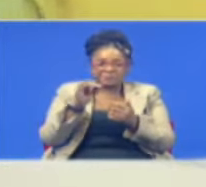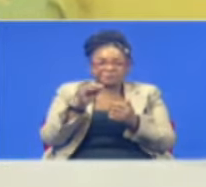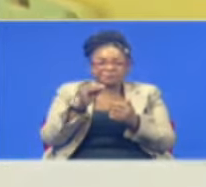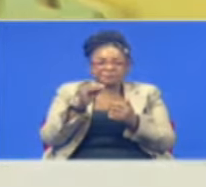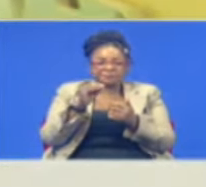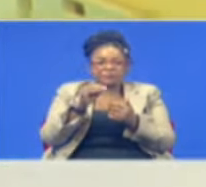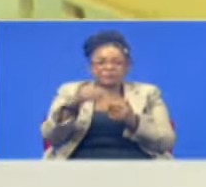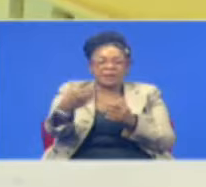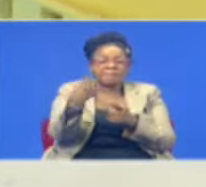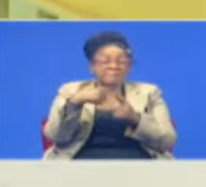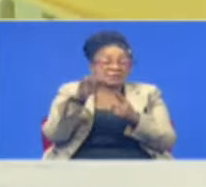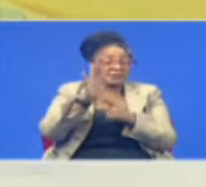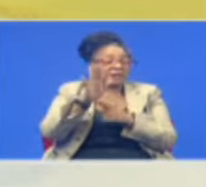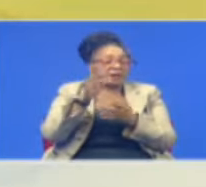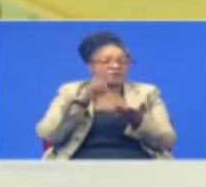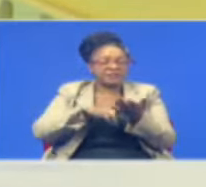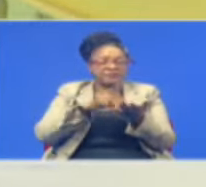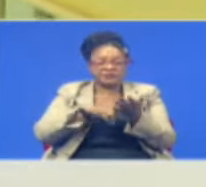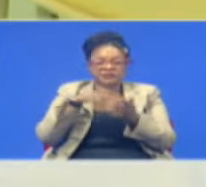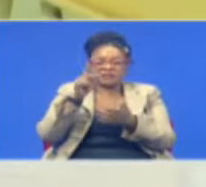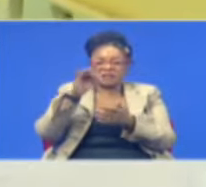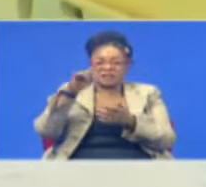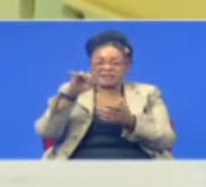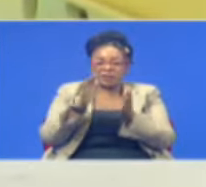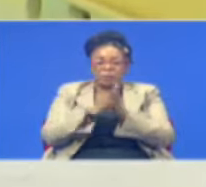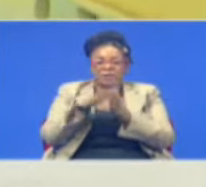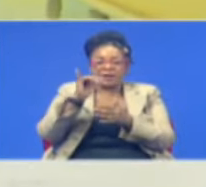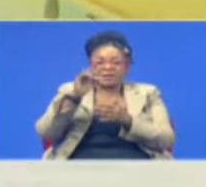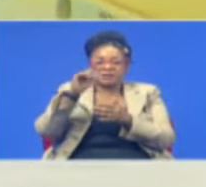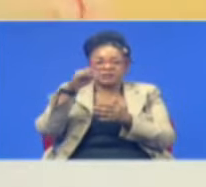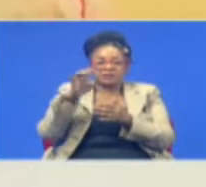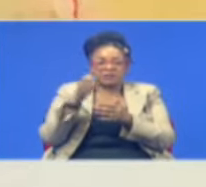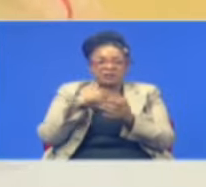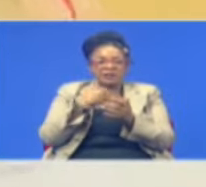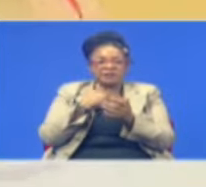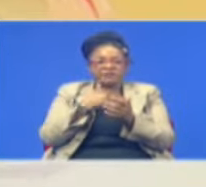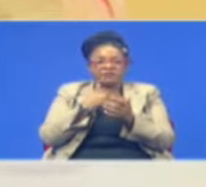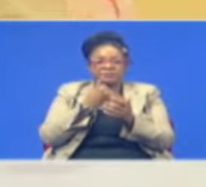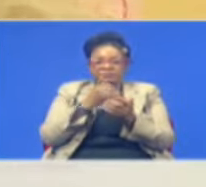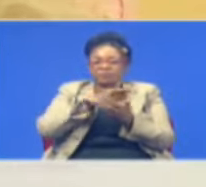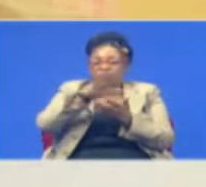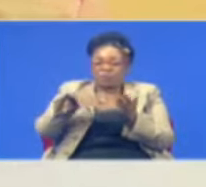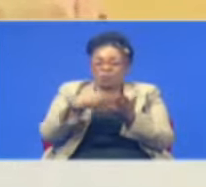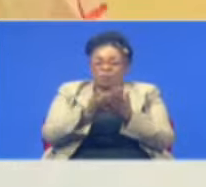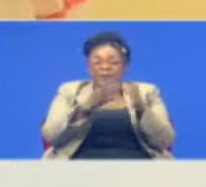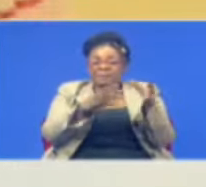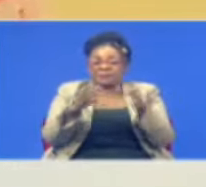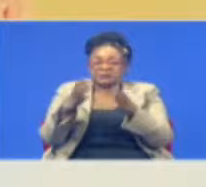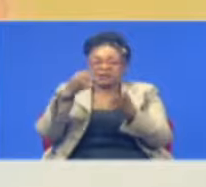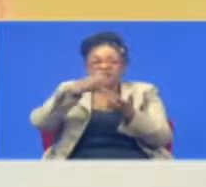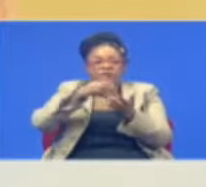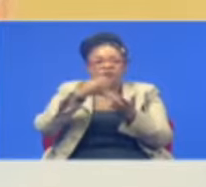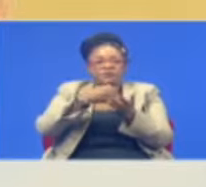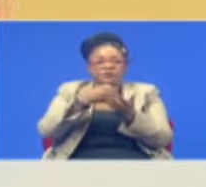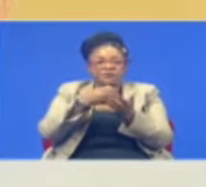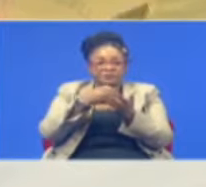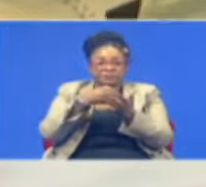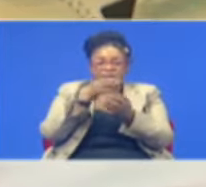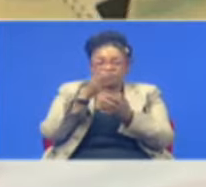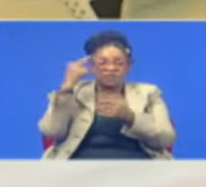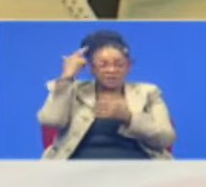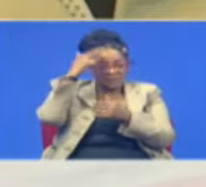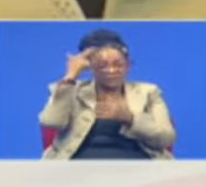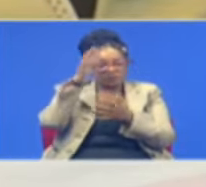their affidavits, Kilig and Entech Technology sought to exculpate all parties involved from fault for the reason that